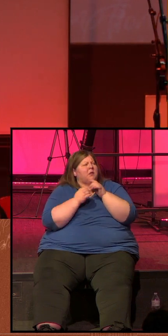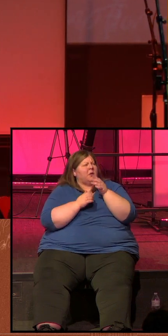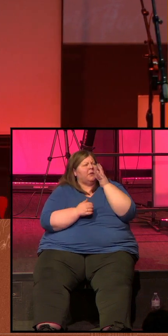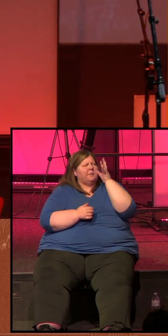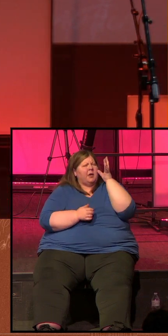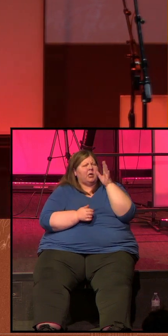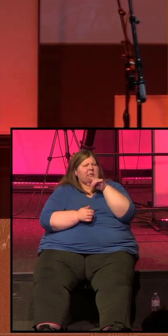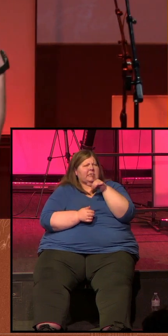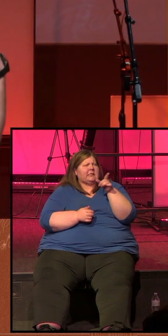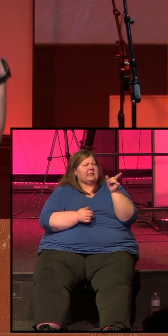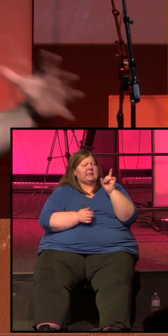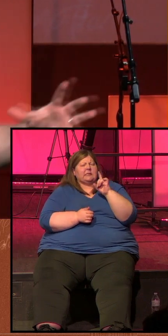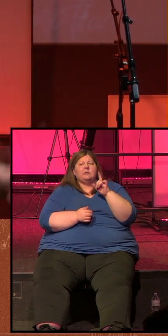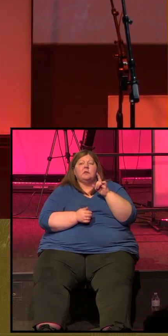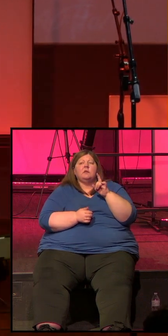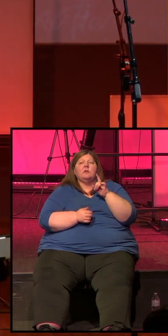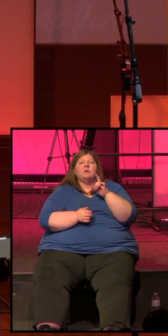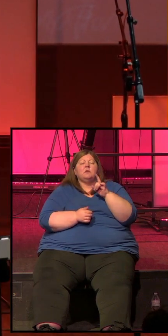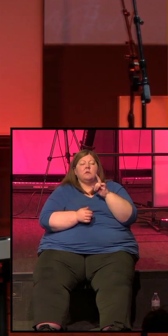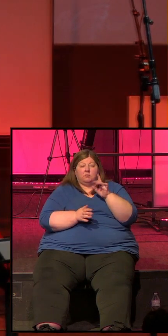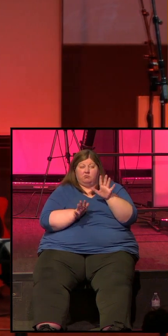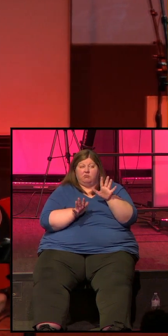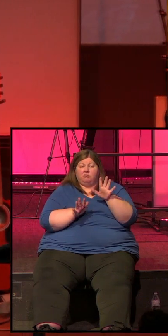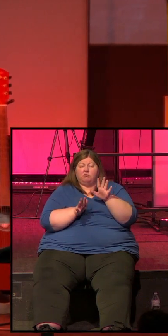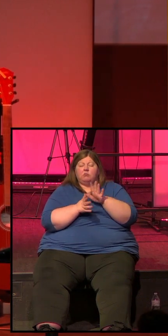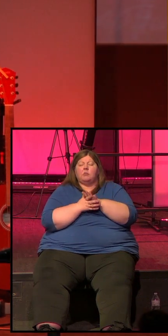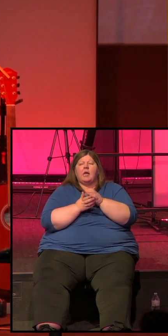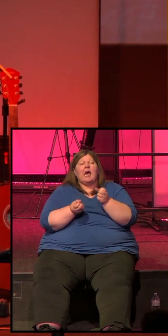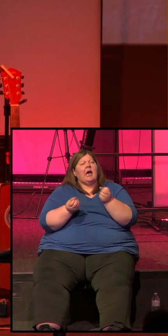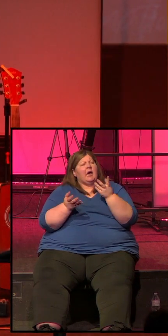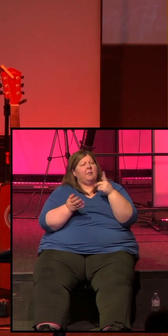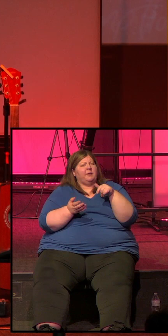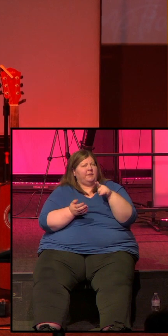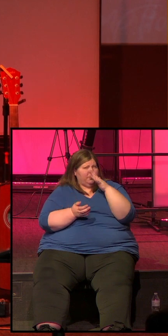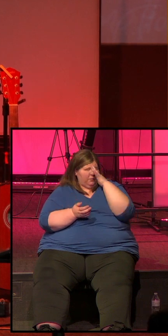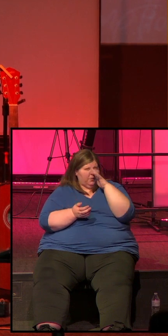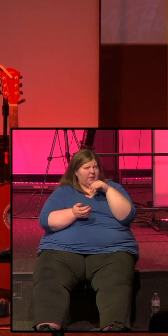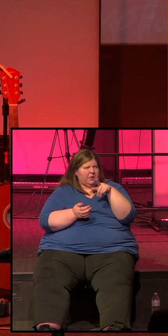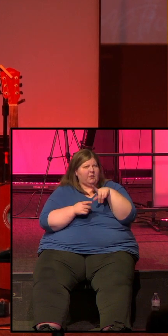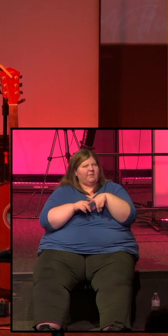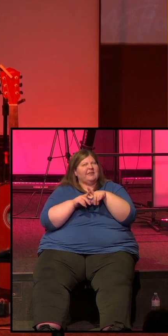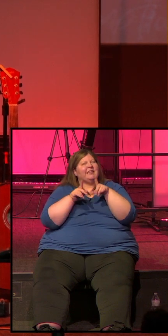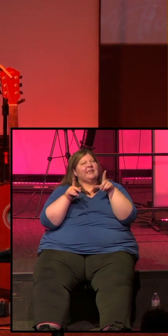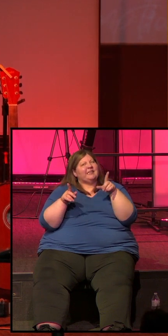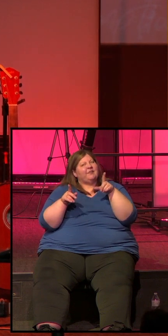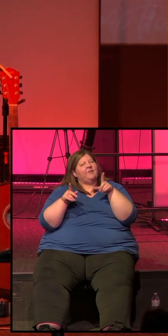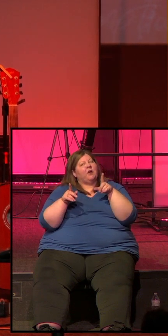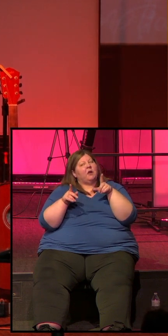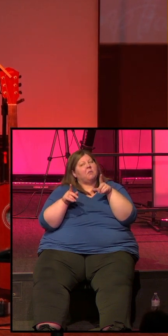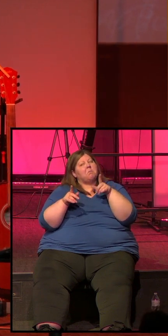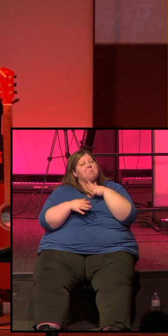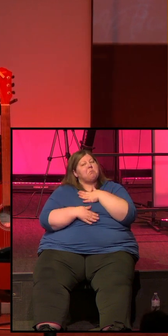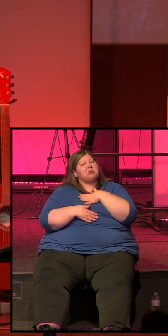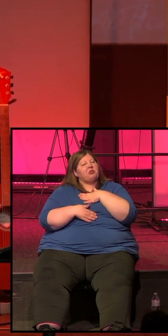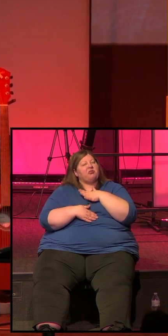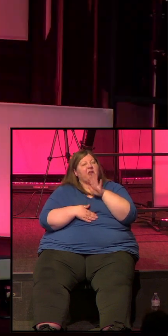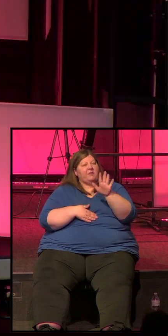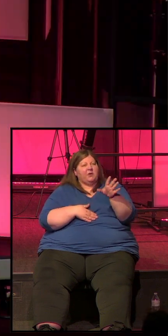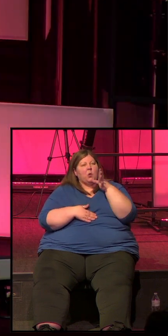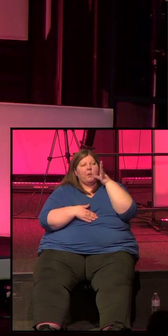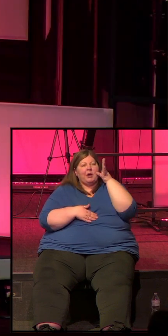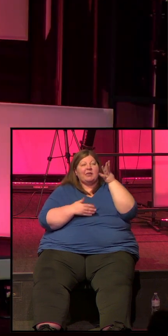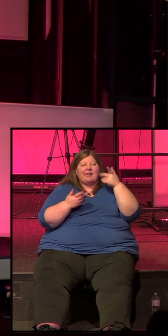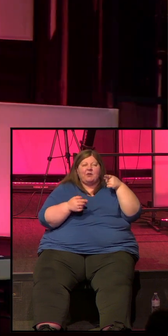room or online just at the beginning. So how many of you, isn't it true that you have a different level of appreciation for your parents after you become